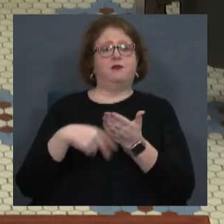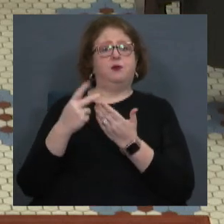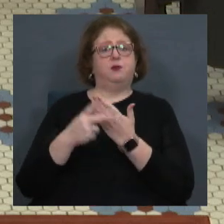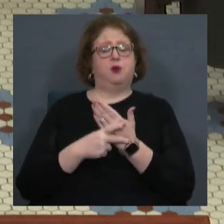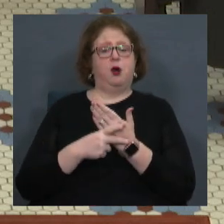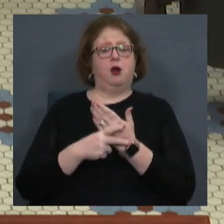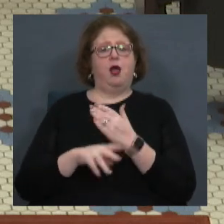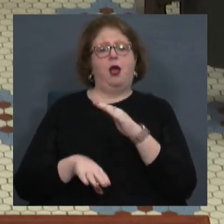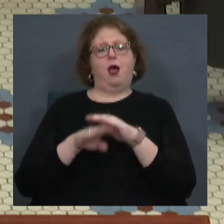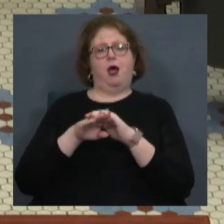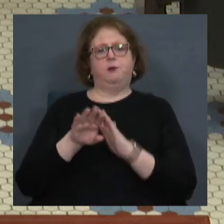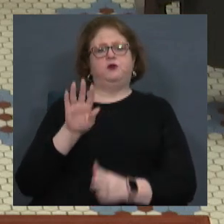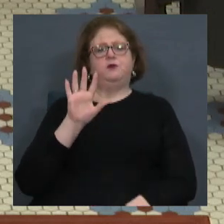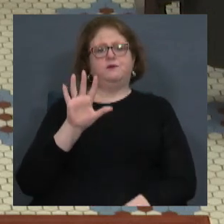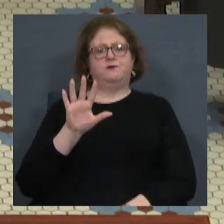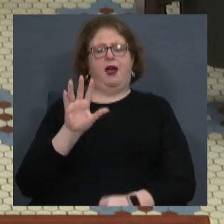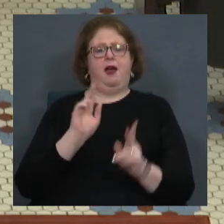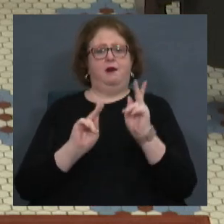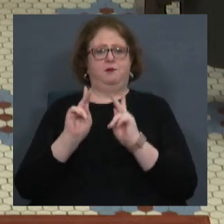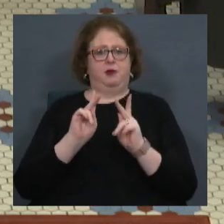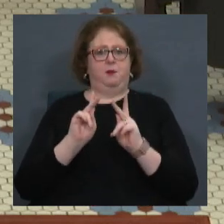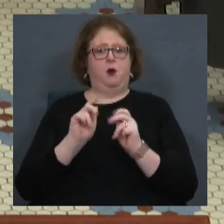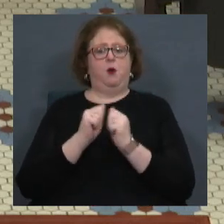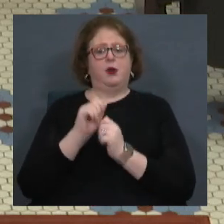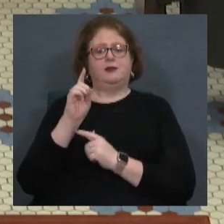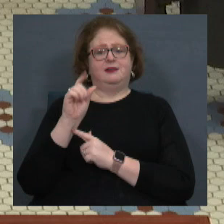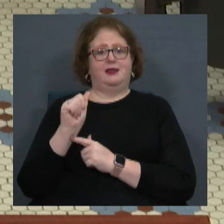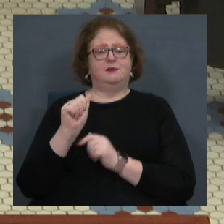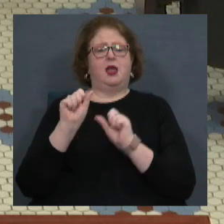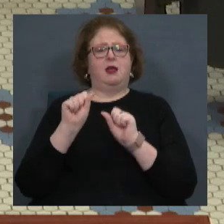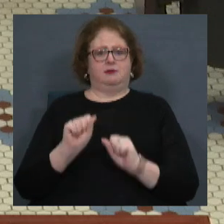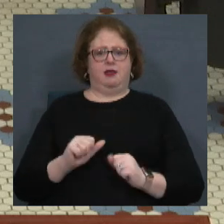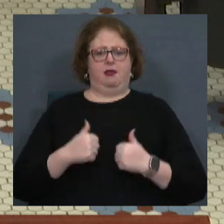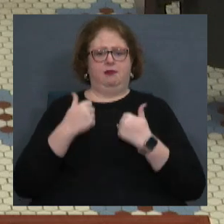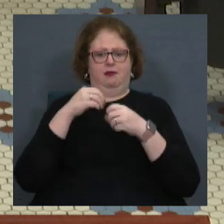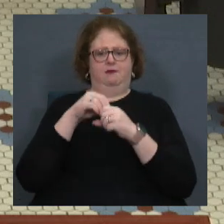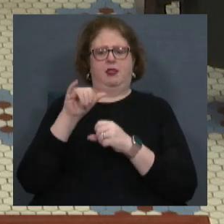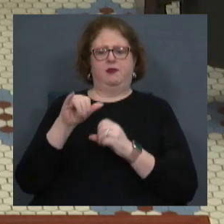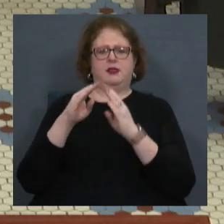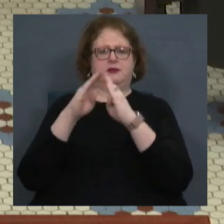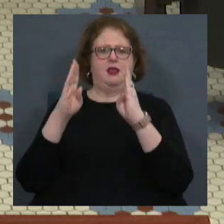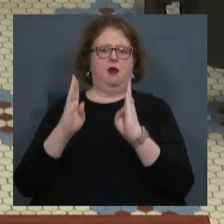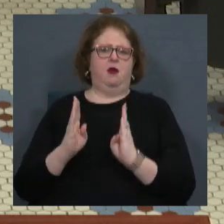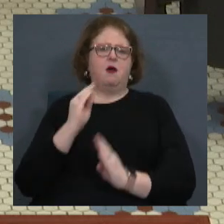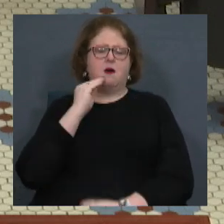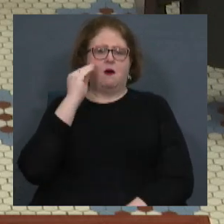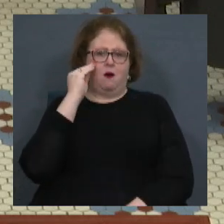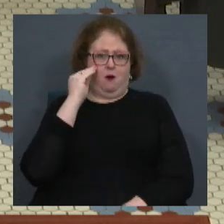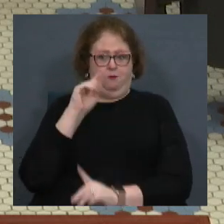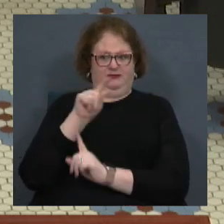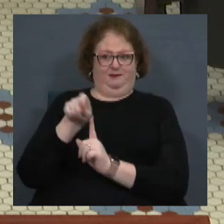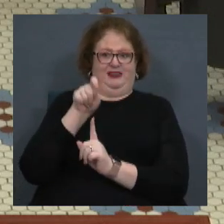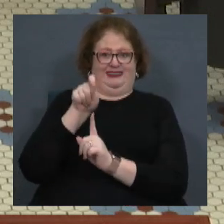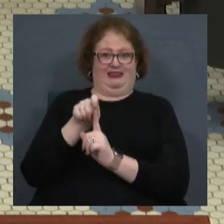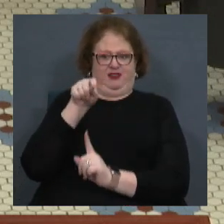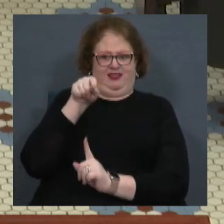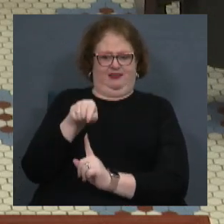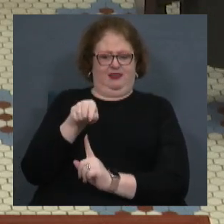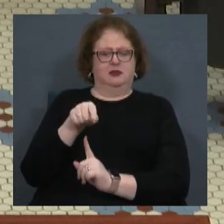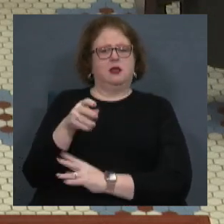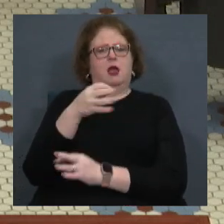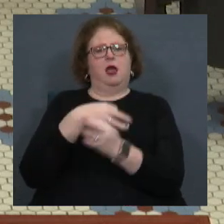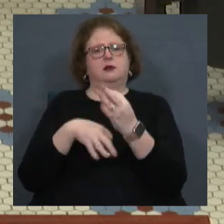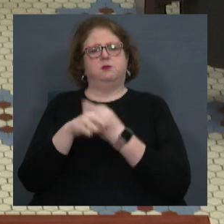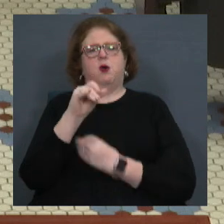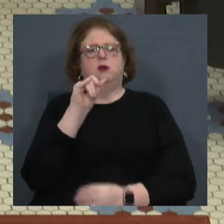with disabilities are provided housing at this home in question, as opposed to living in an institutional